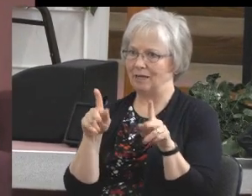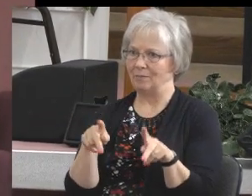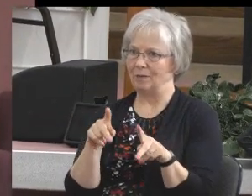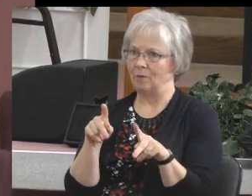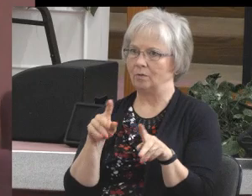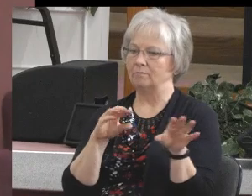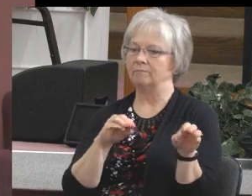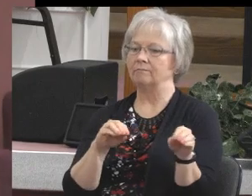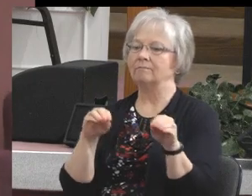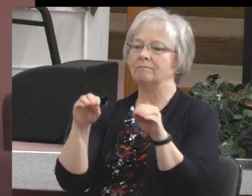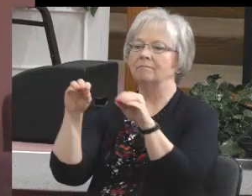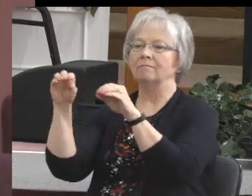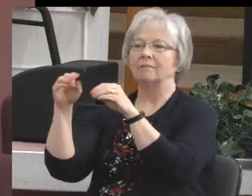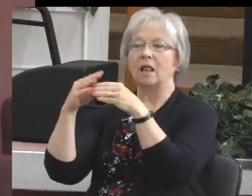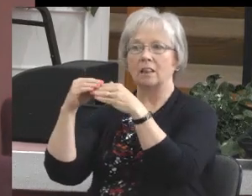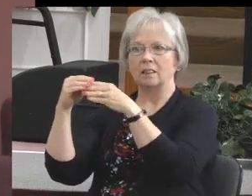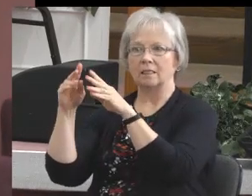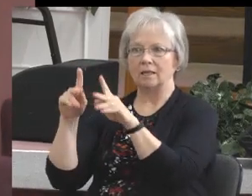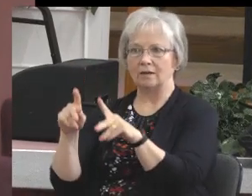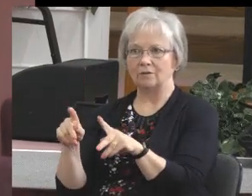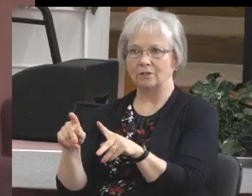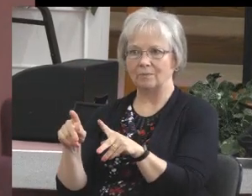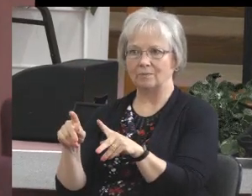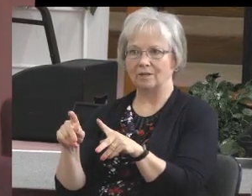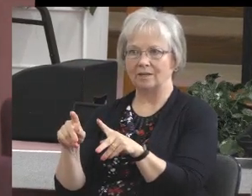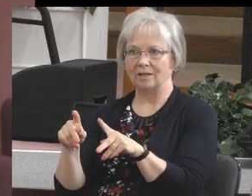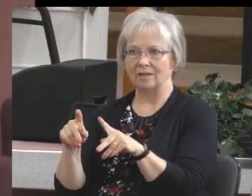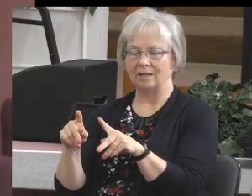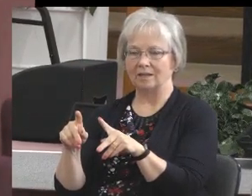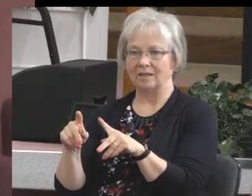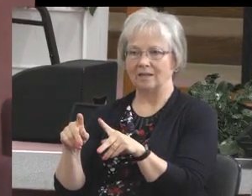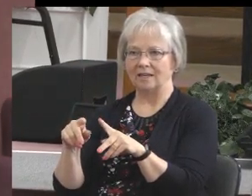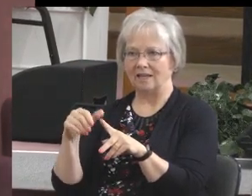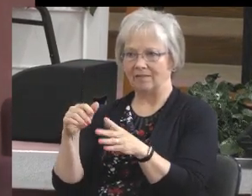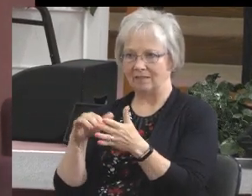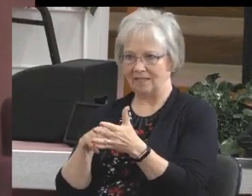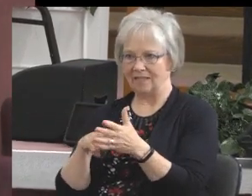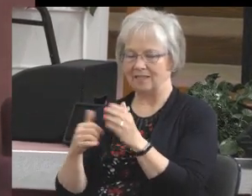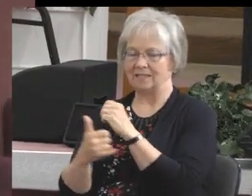in positions of leadership in this nation.